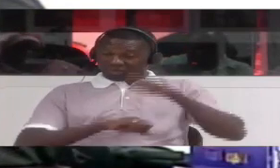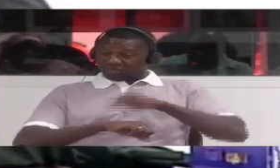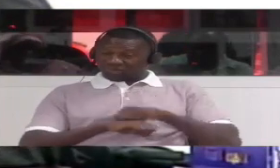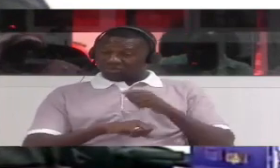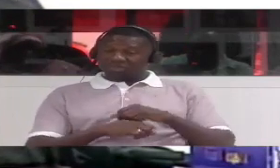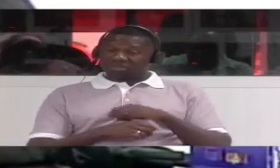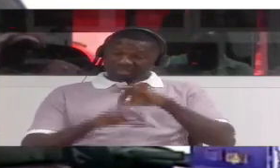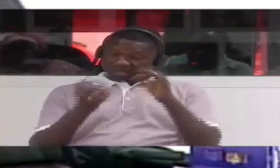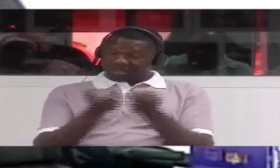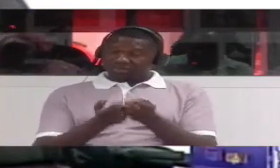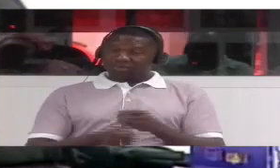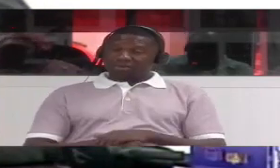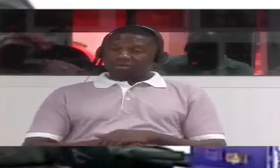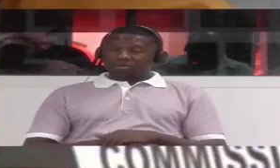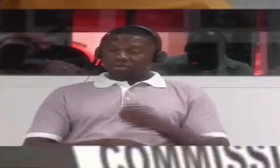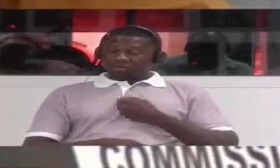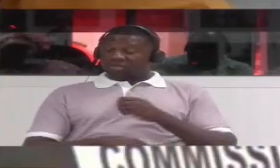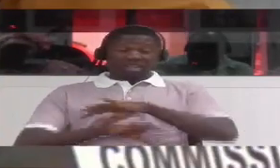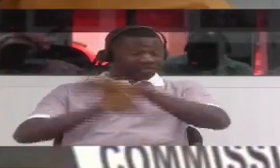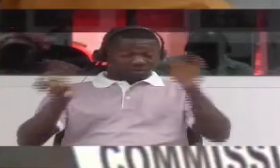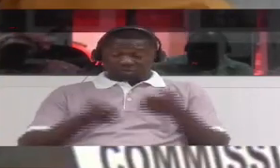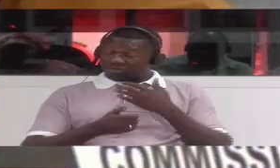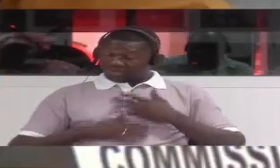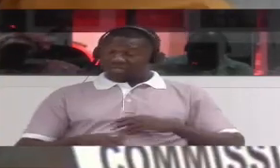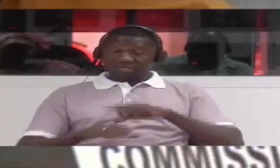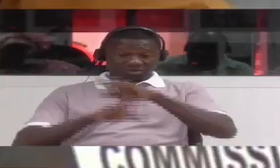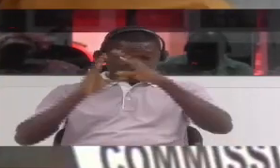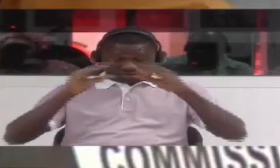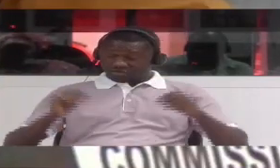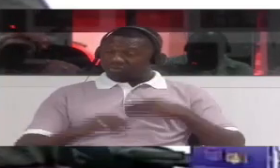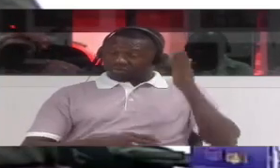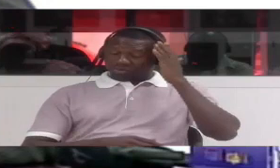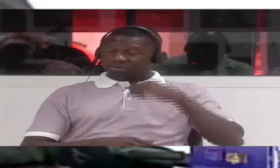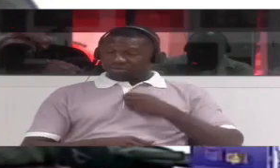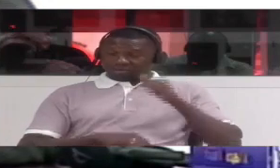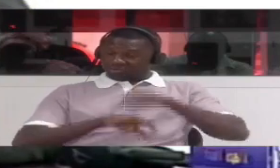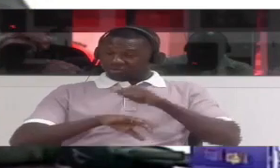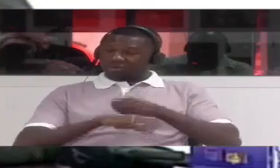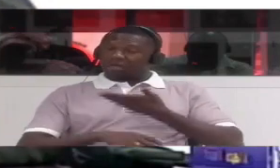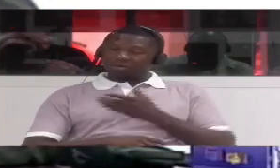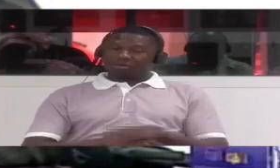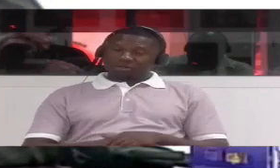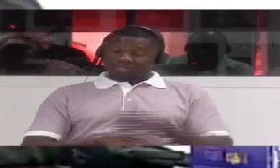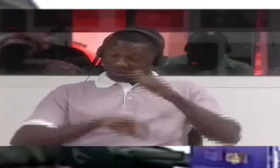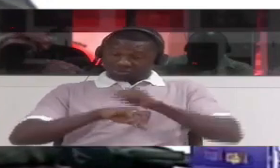cooperate. So everybody in the room knew I was tortured. And that was the process of the interview. There was no doubt. The torture was part of the